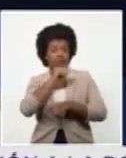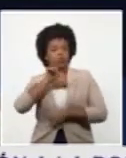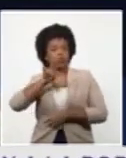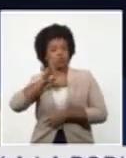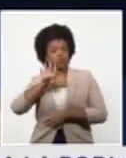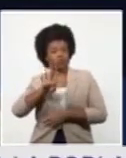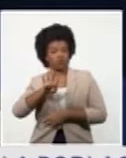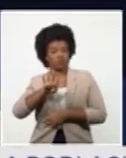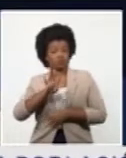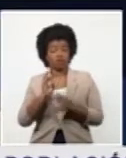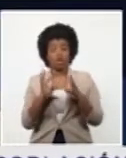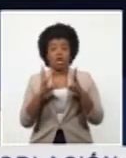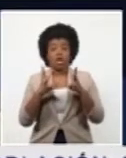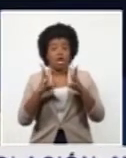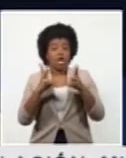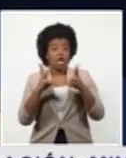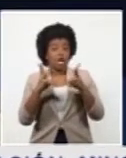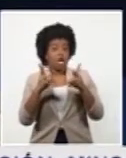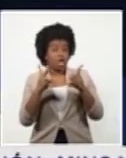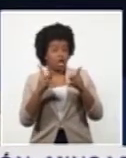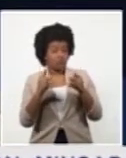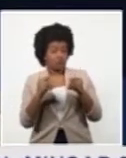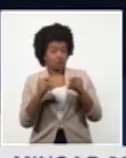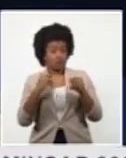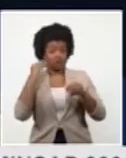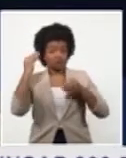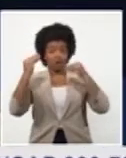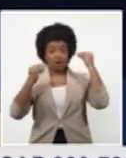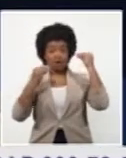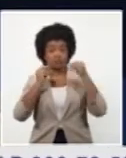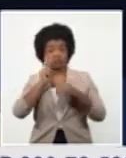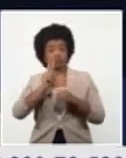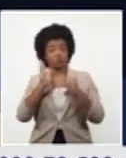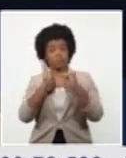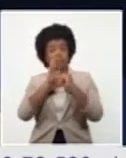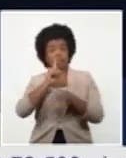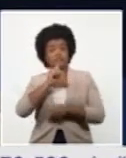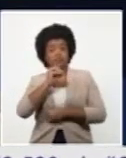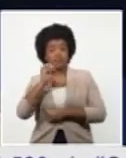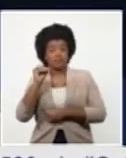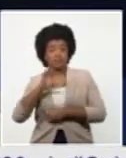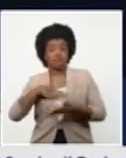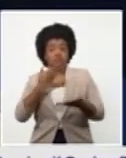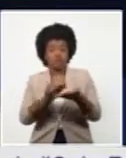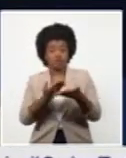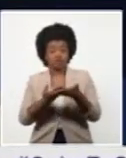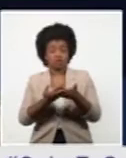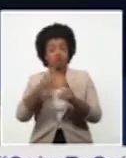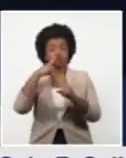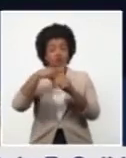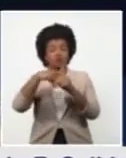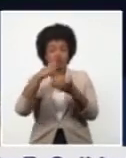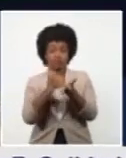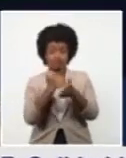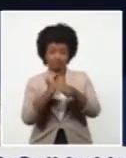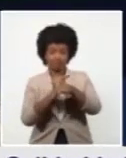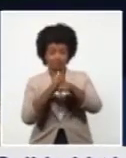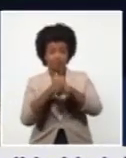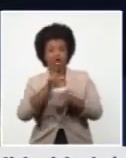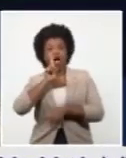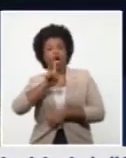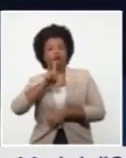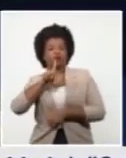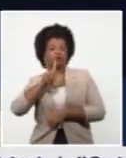In the Amejidas Brothers Hospital, 143. And in the Biotechnology and Genetic Engineering Center, 94.